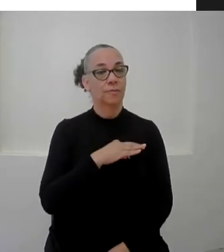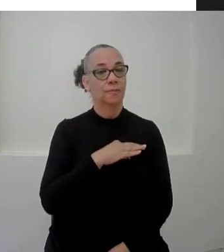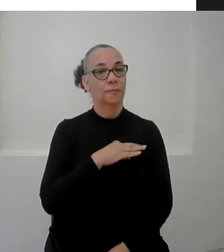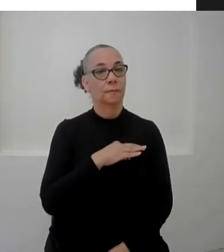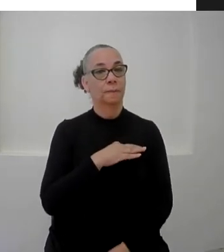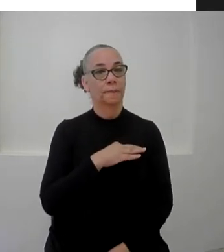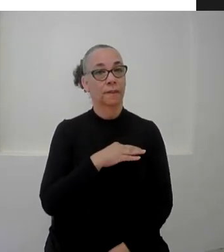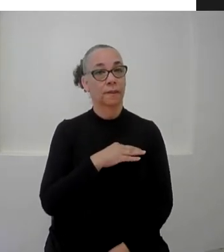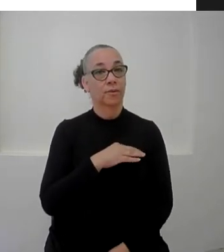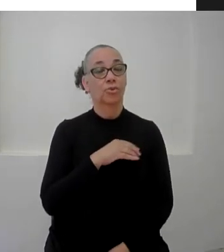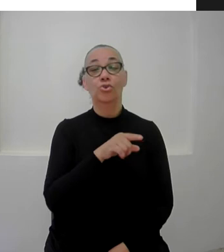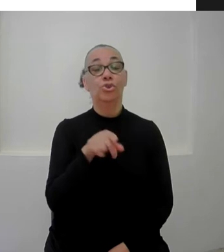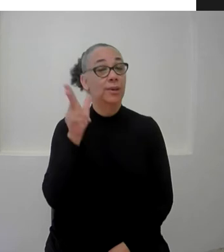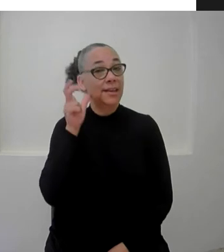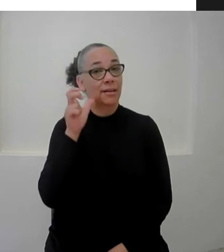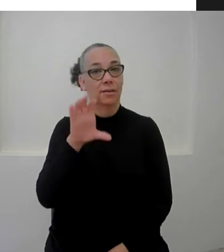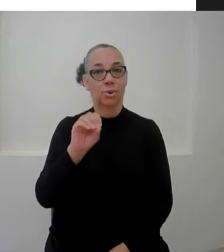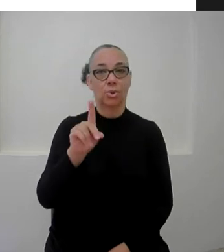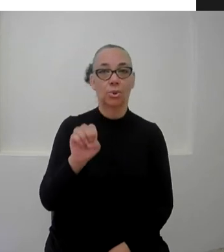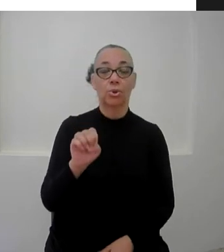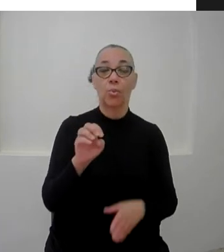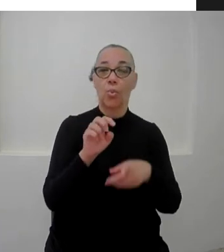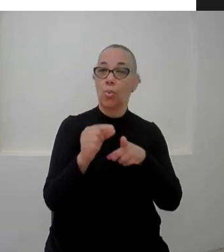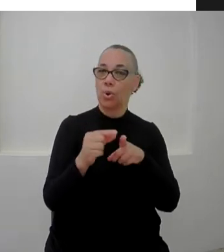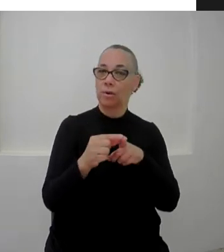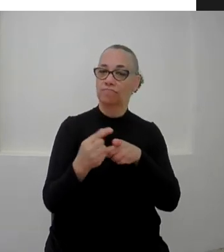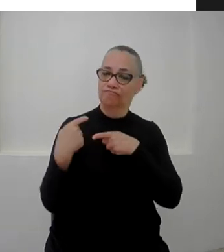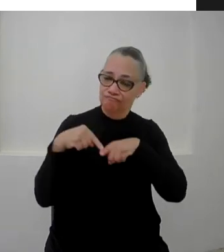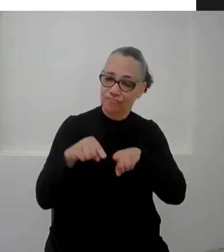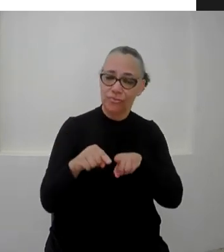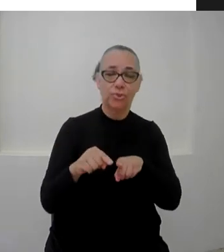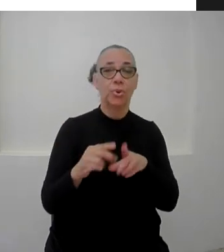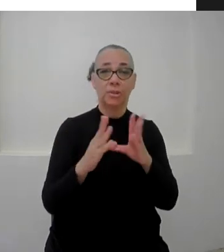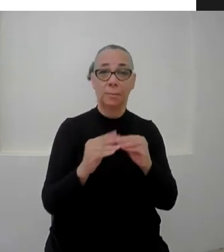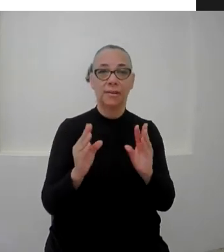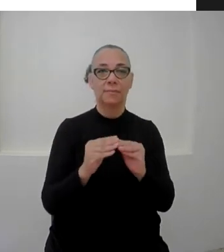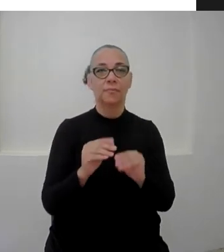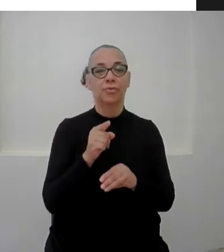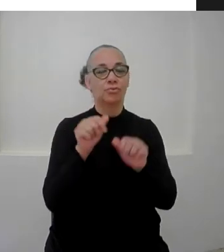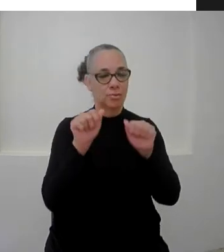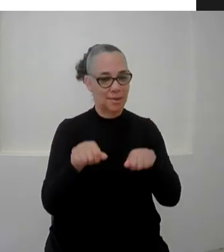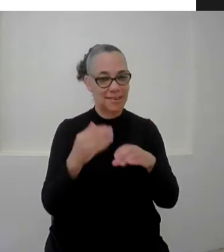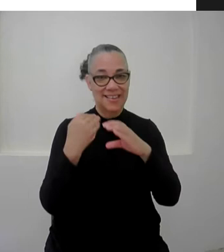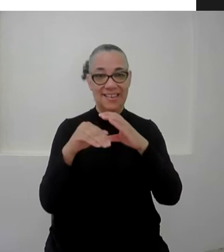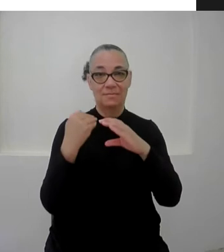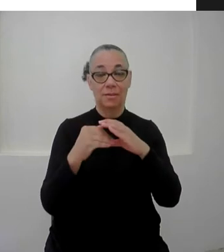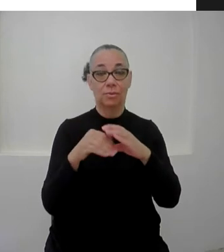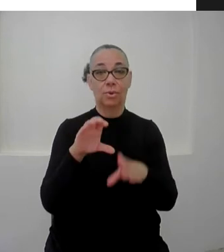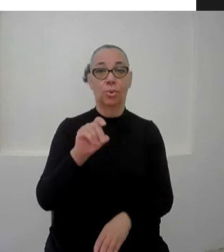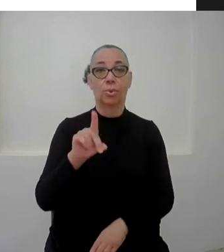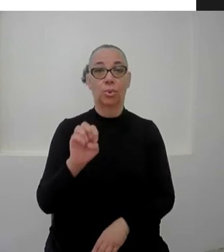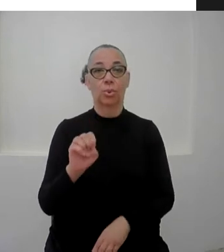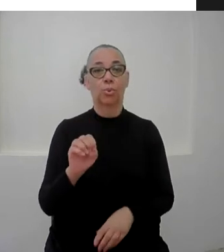you will hear a code word at some point during each session. You can email that code word to